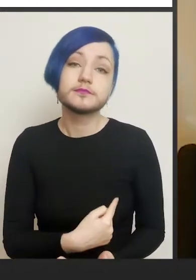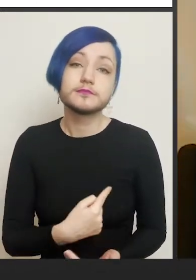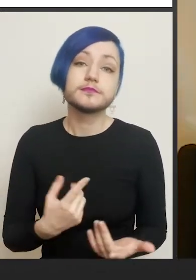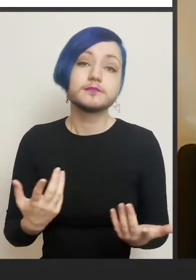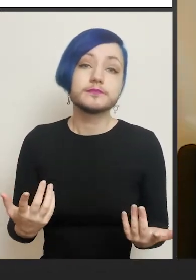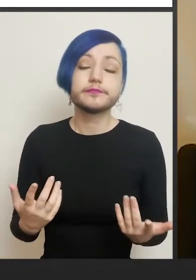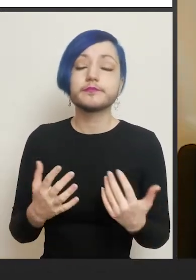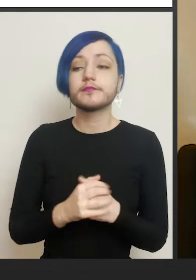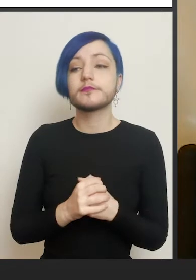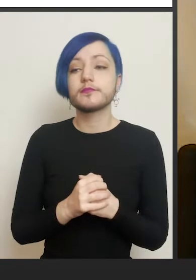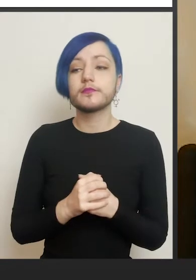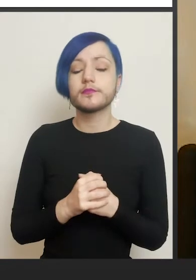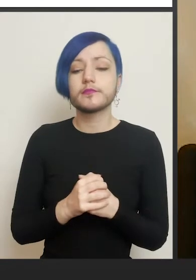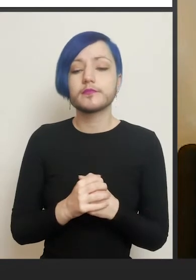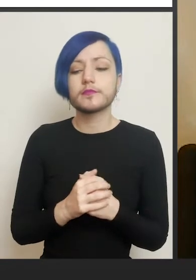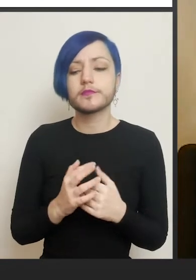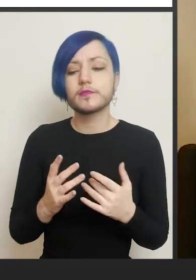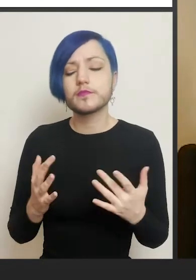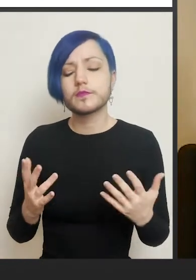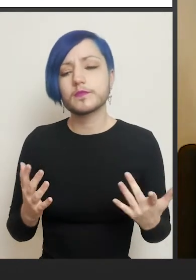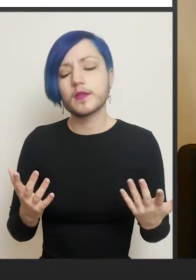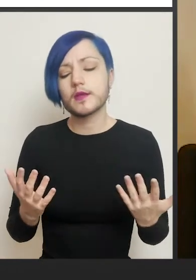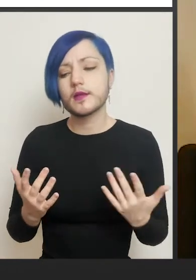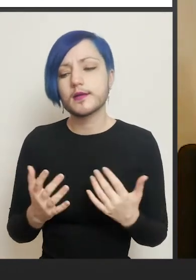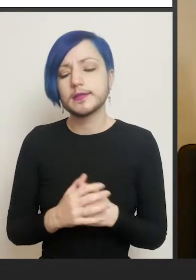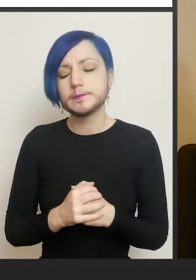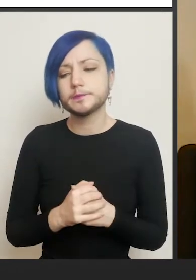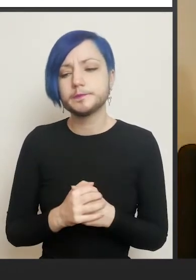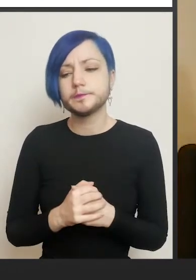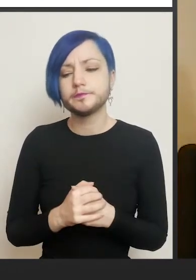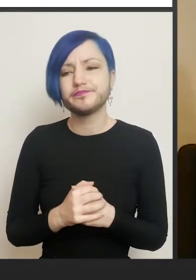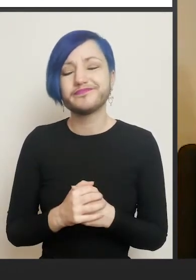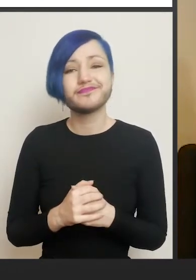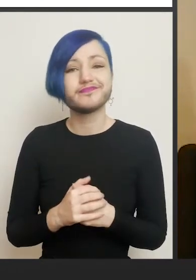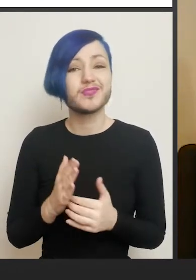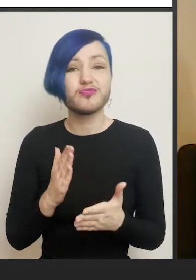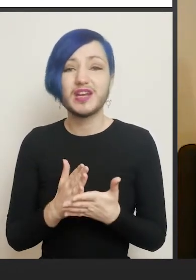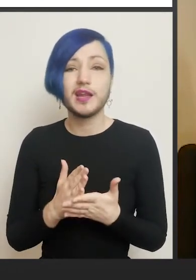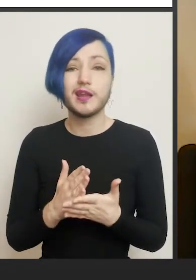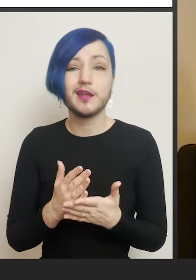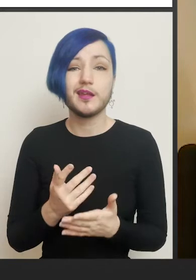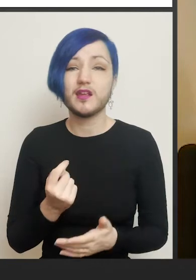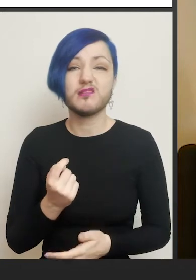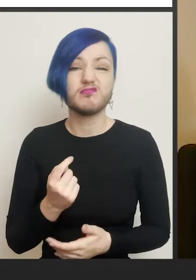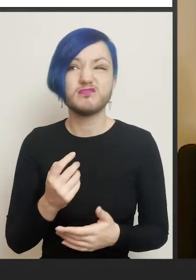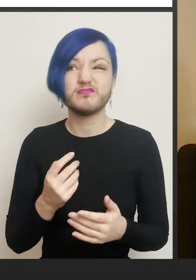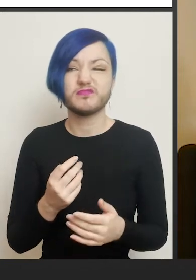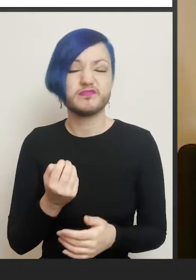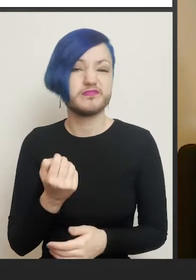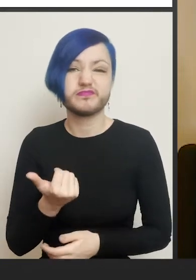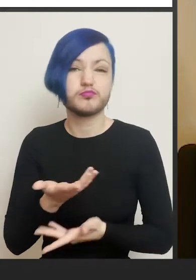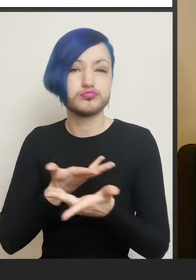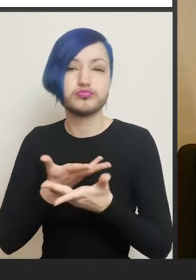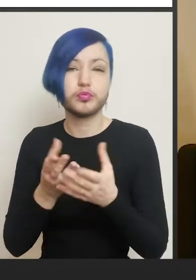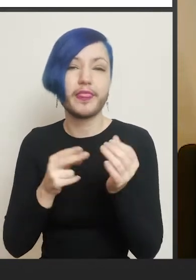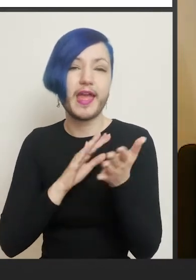Honestly, I've not had much of a discussion about gender with the NHS,